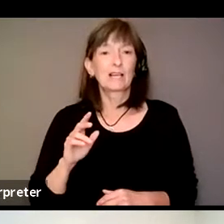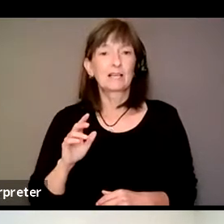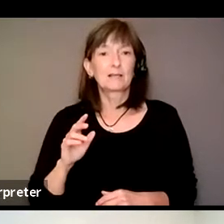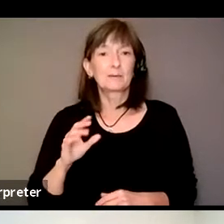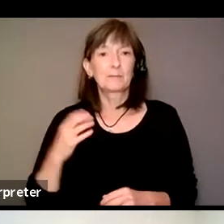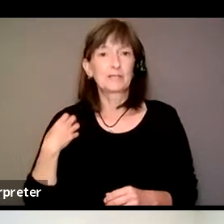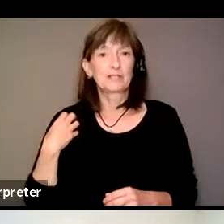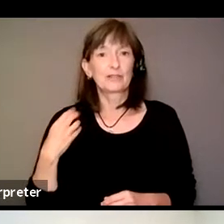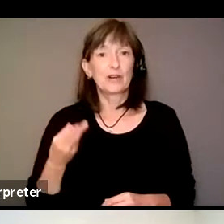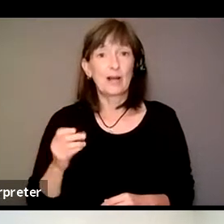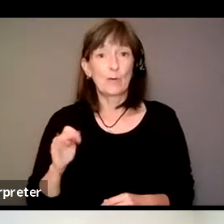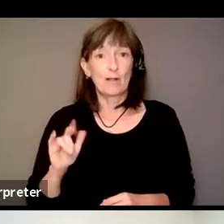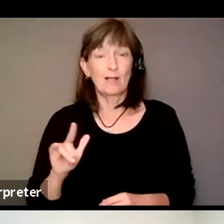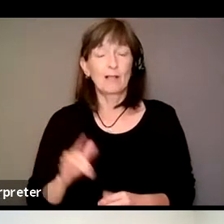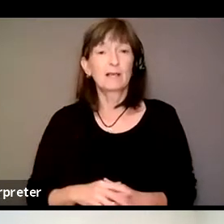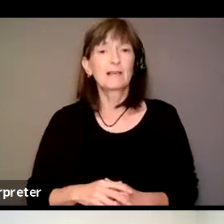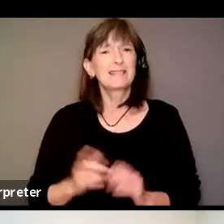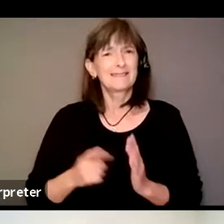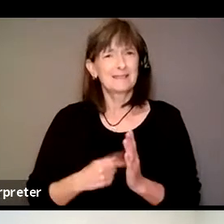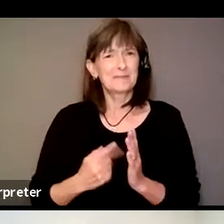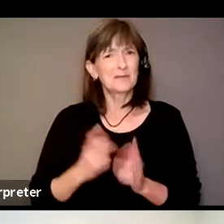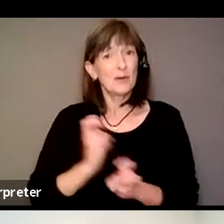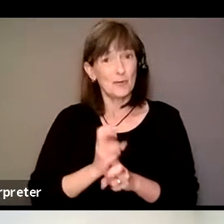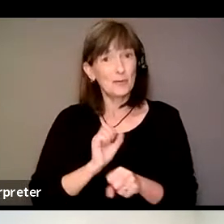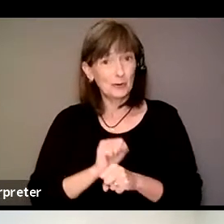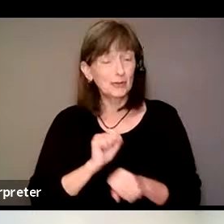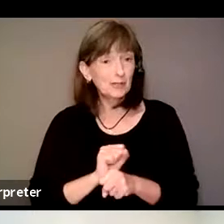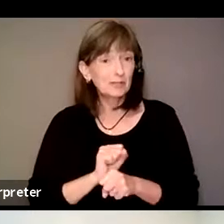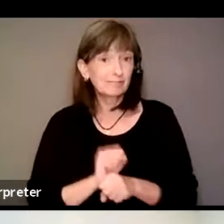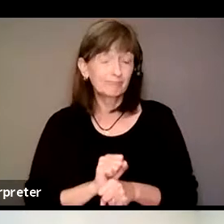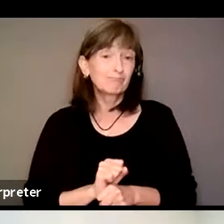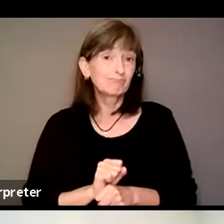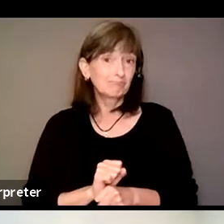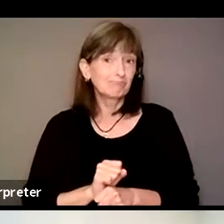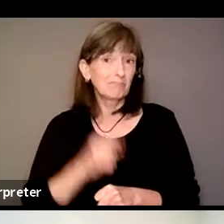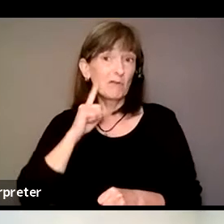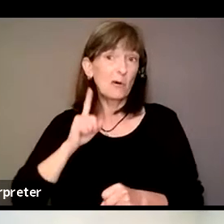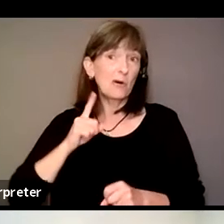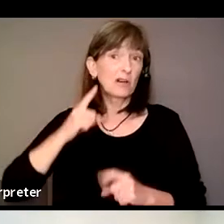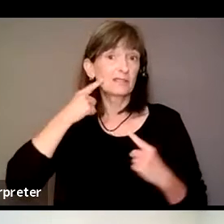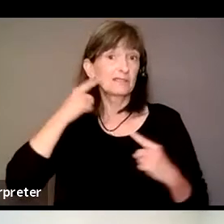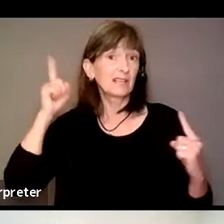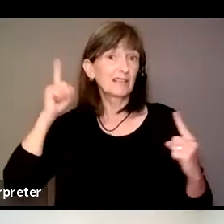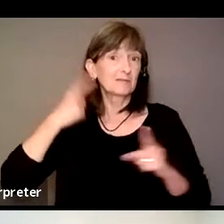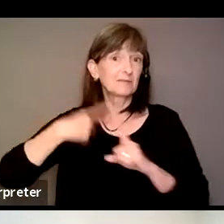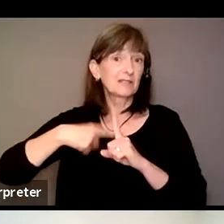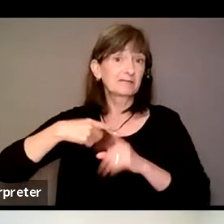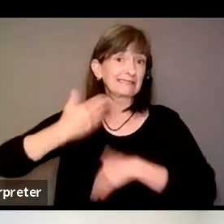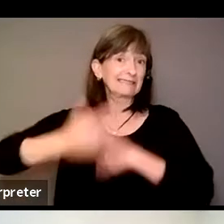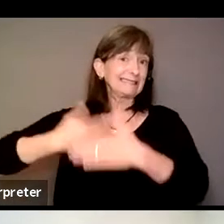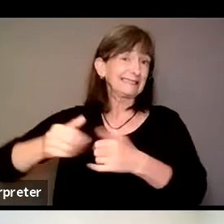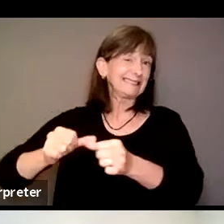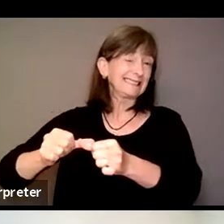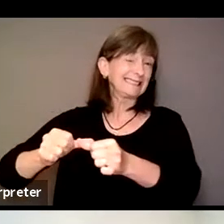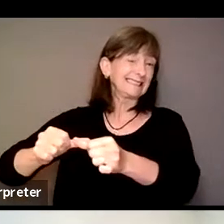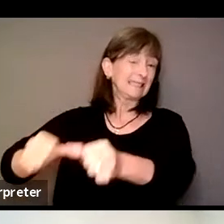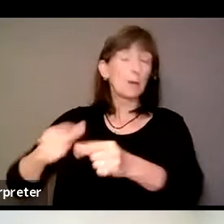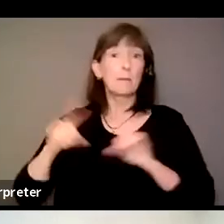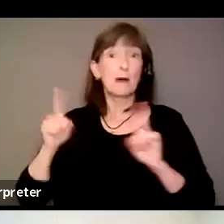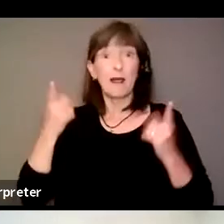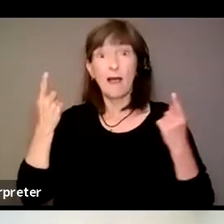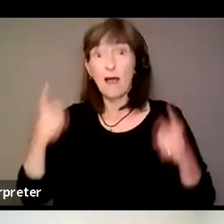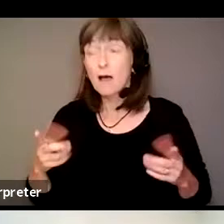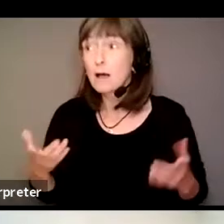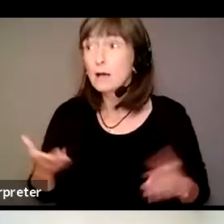it's sometimes it's hard work to make things happen. But when you come out the other side and you realize that you've contributed and you've made your